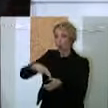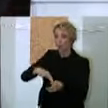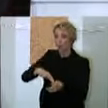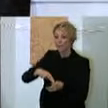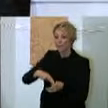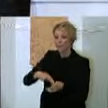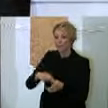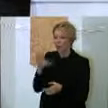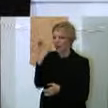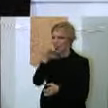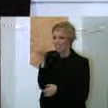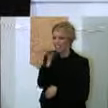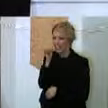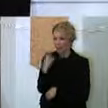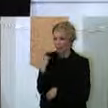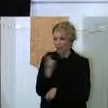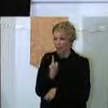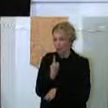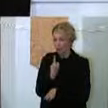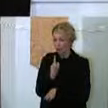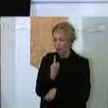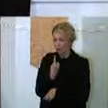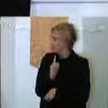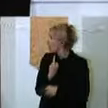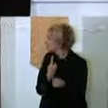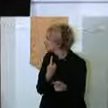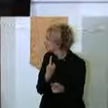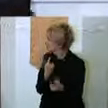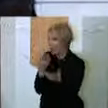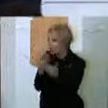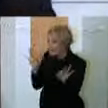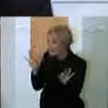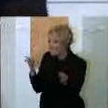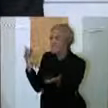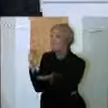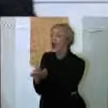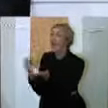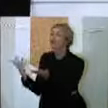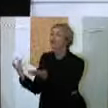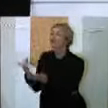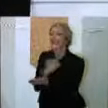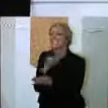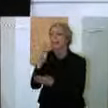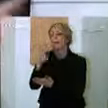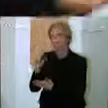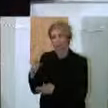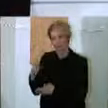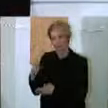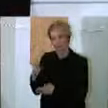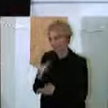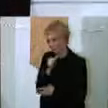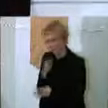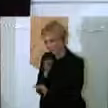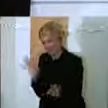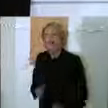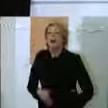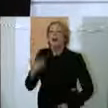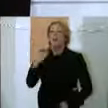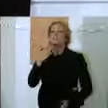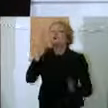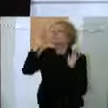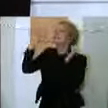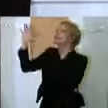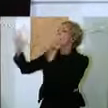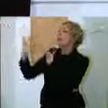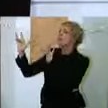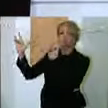silly arriving on my own today. No, it's a fundraising brunch. And now unto God's gracious mercy